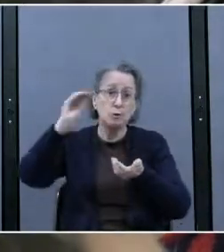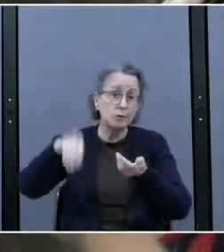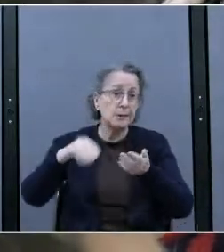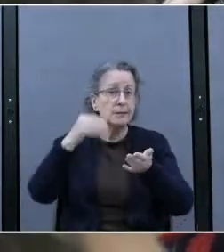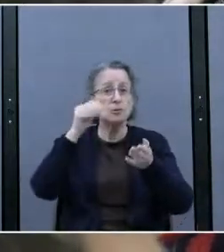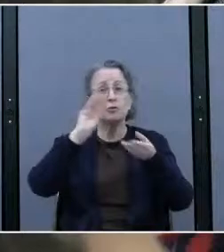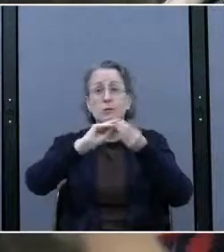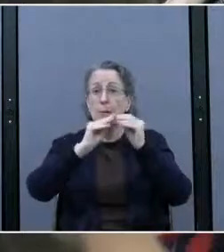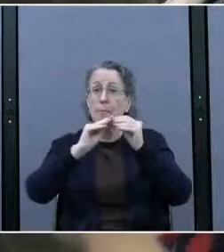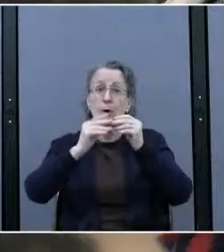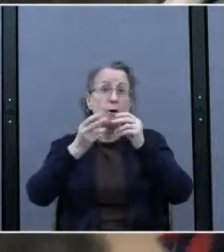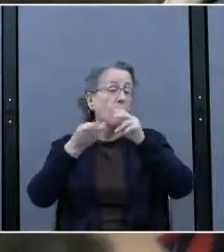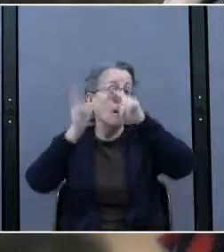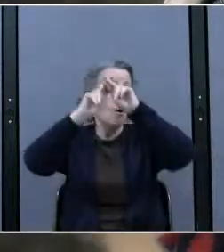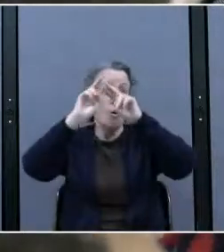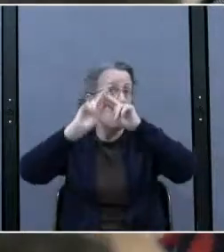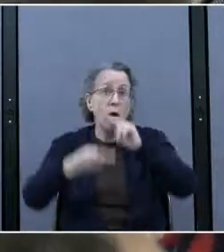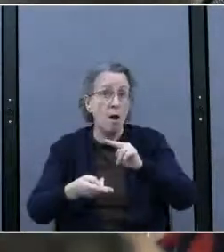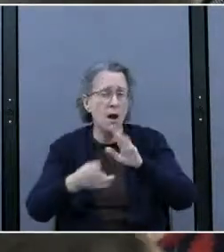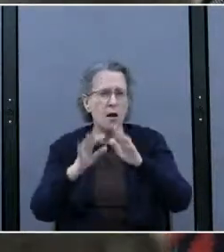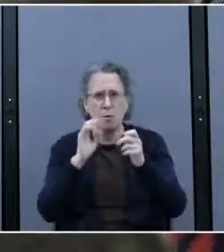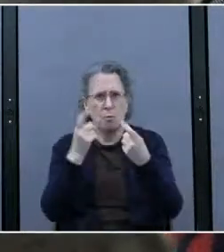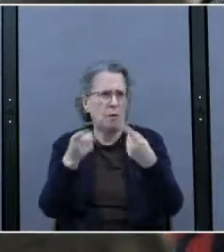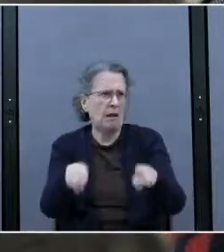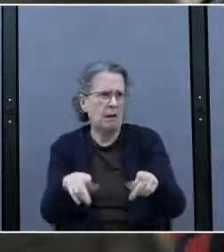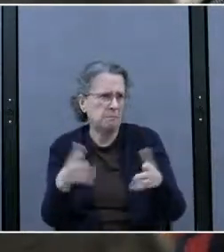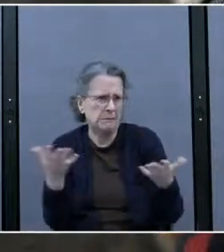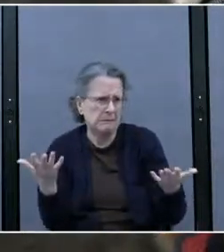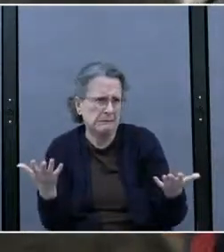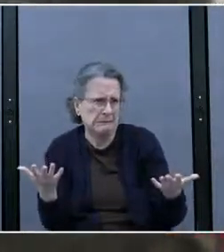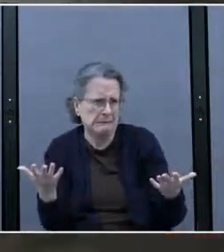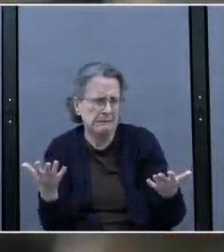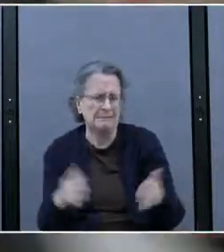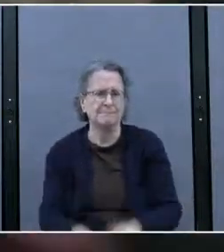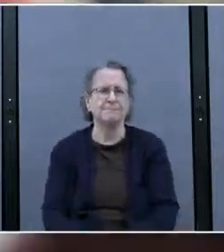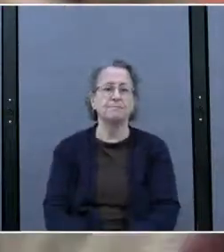if that happened this year. Okay. I